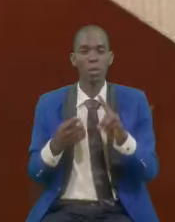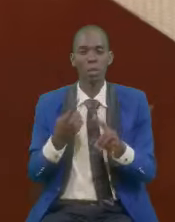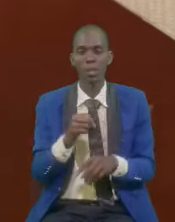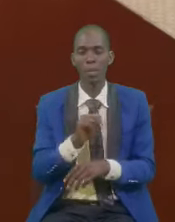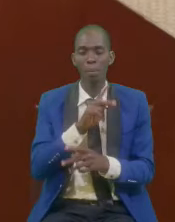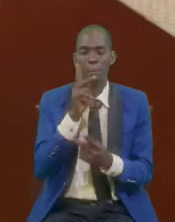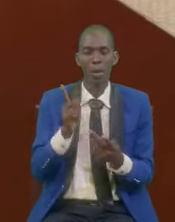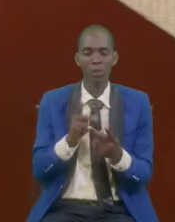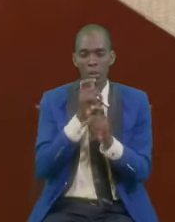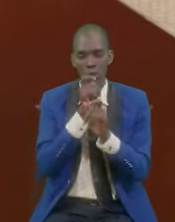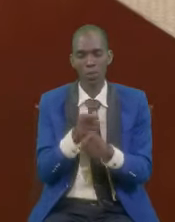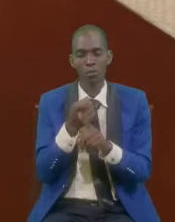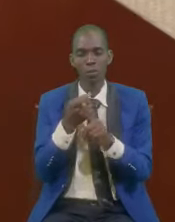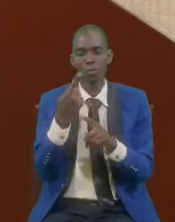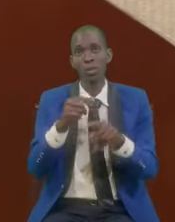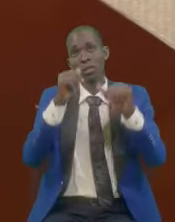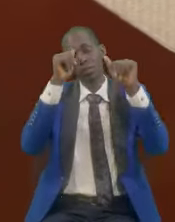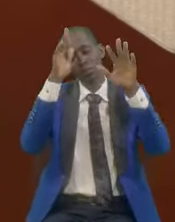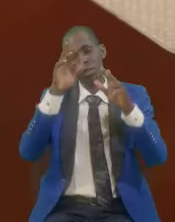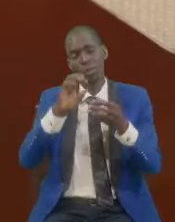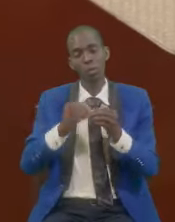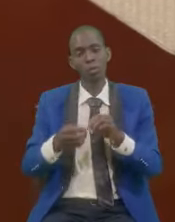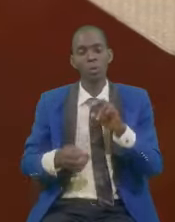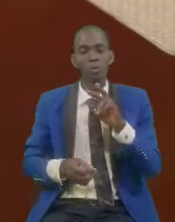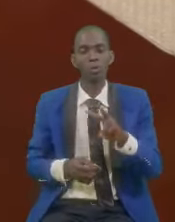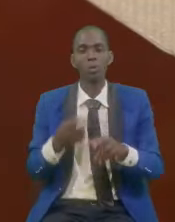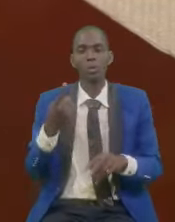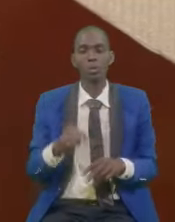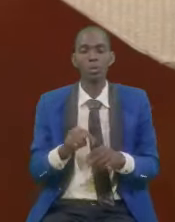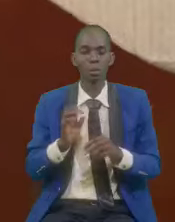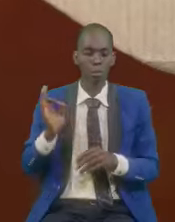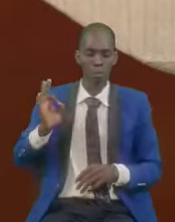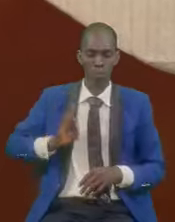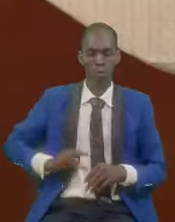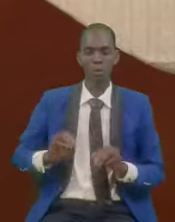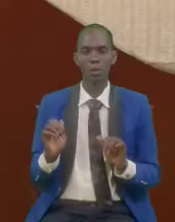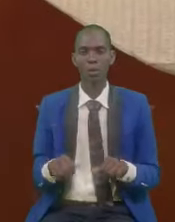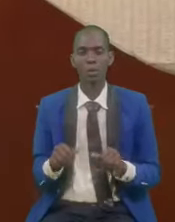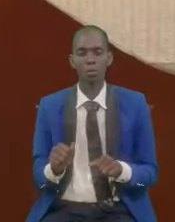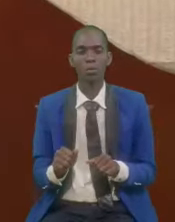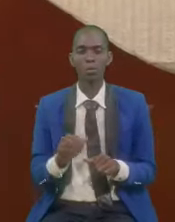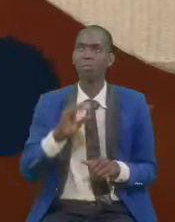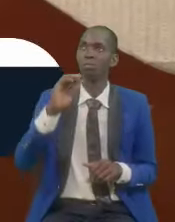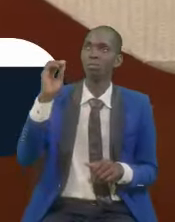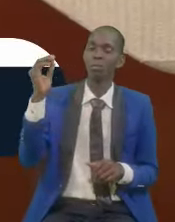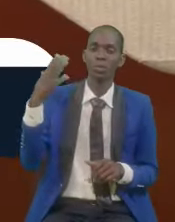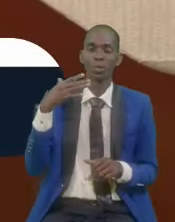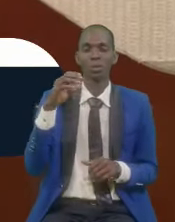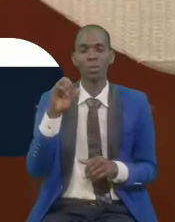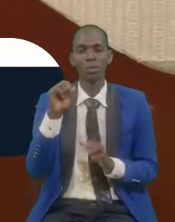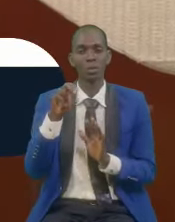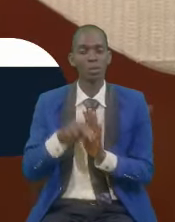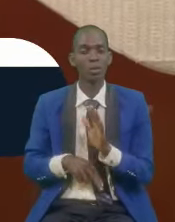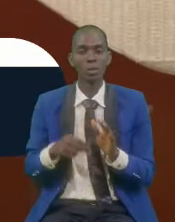the Father by the word. Number two, the profitable graciousness as